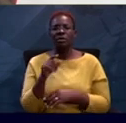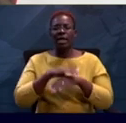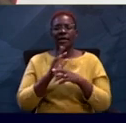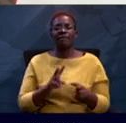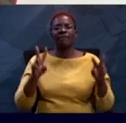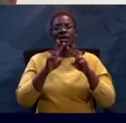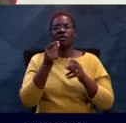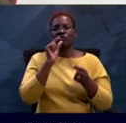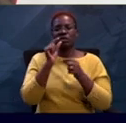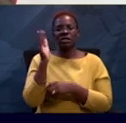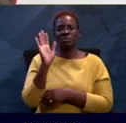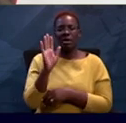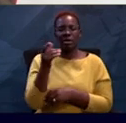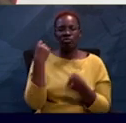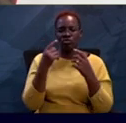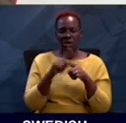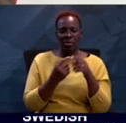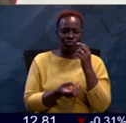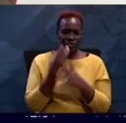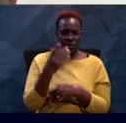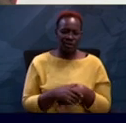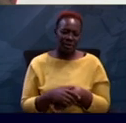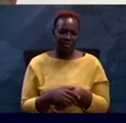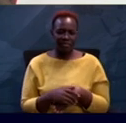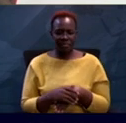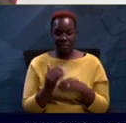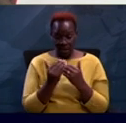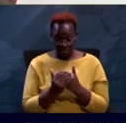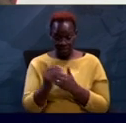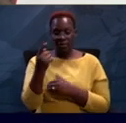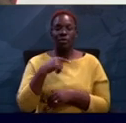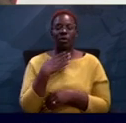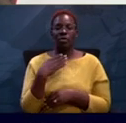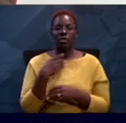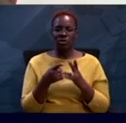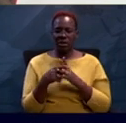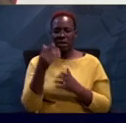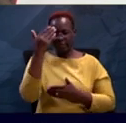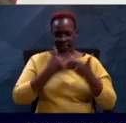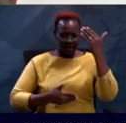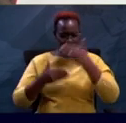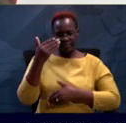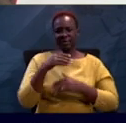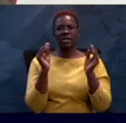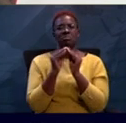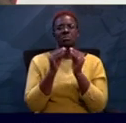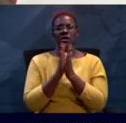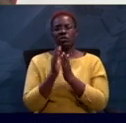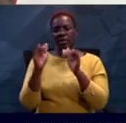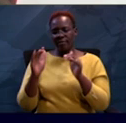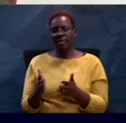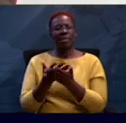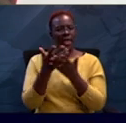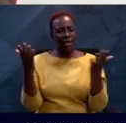their tea they produce. Moving forward, we shall embark on face-to-face lead meeting with farmers across the